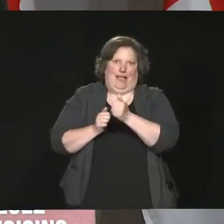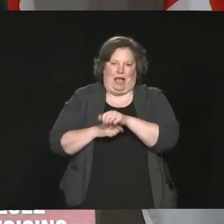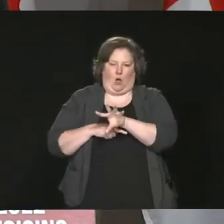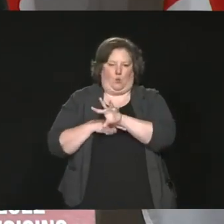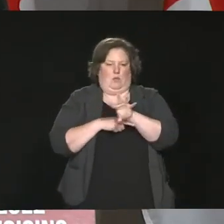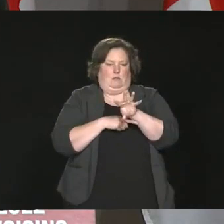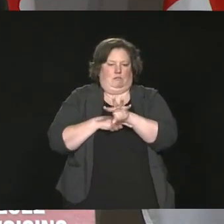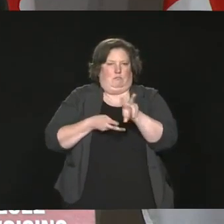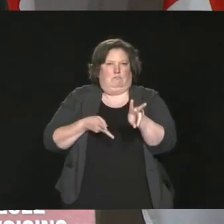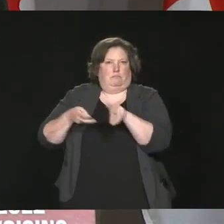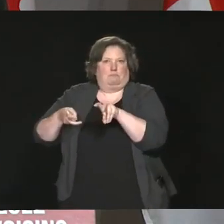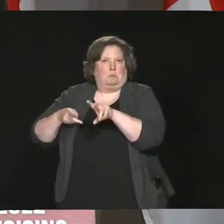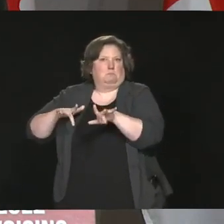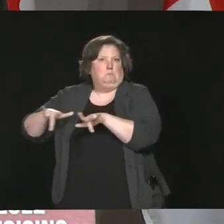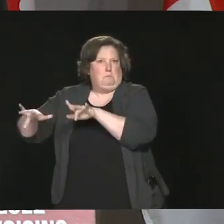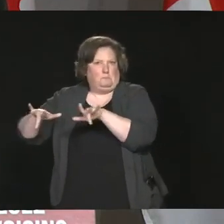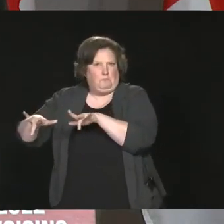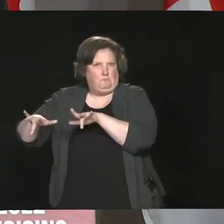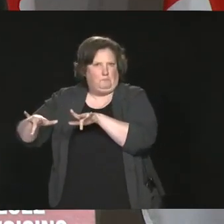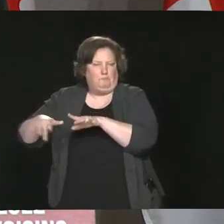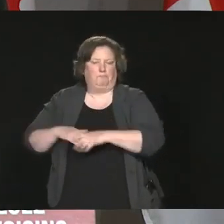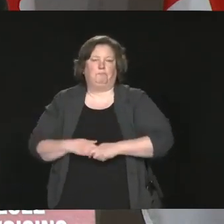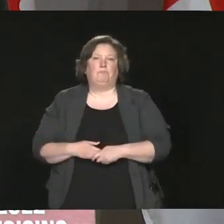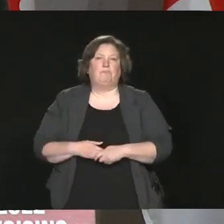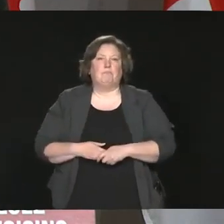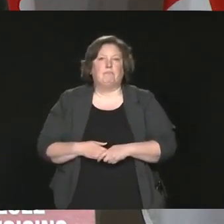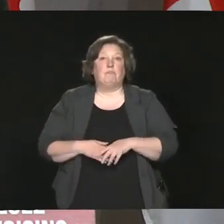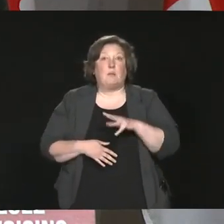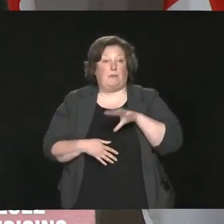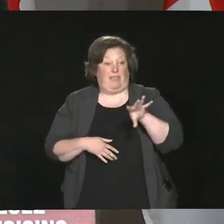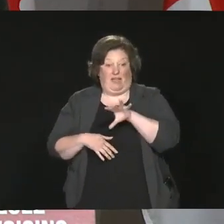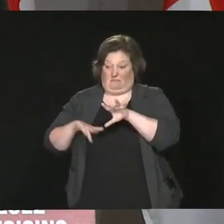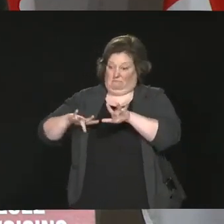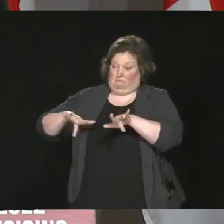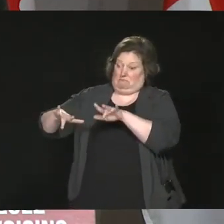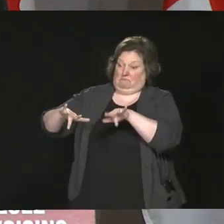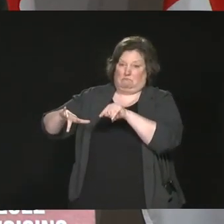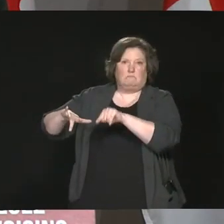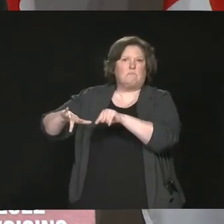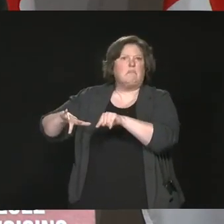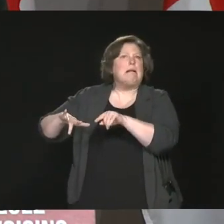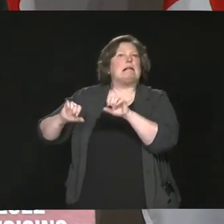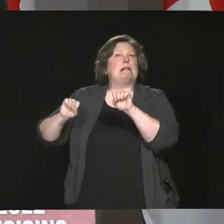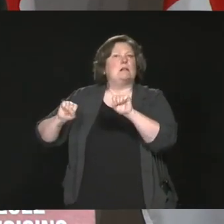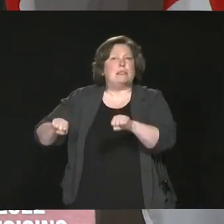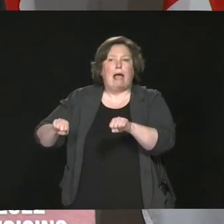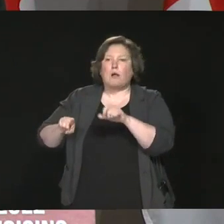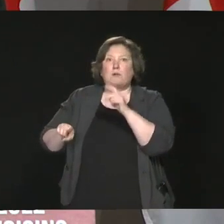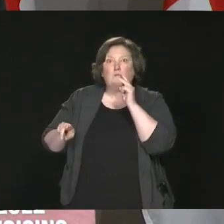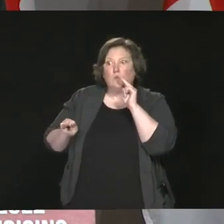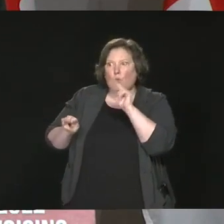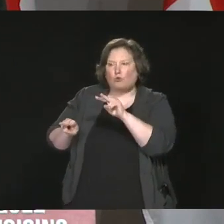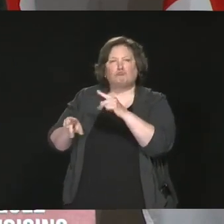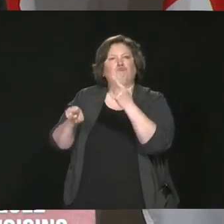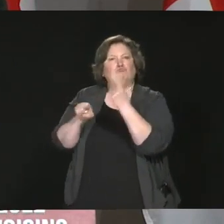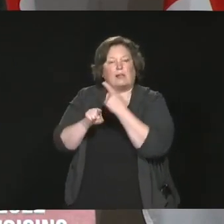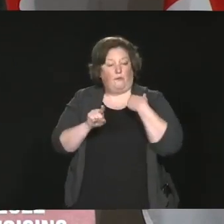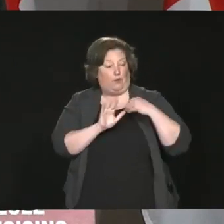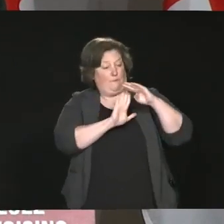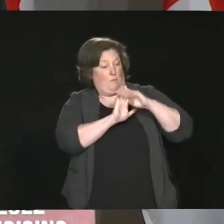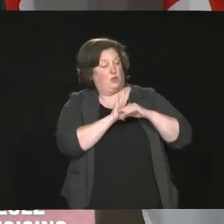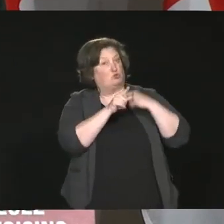evidence, as can be made available under the right circumstances following the appropriate policies, respectful of Canadians' privacy